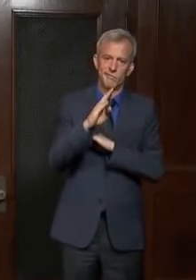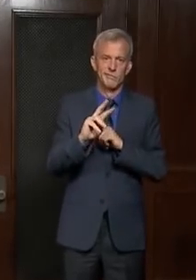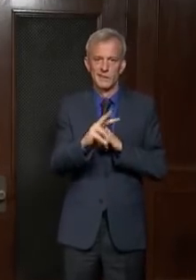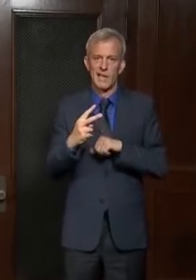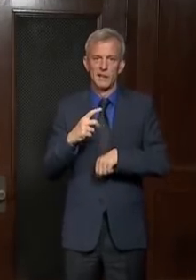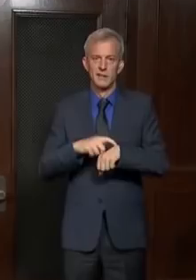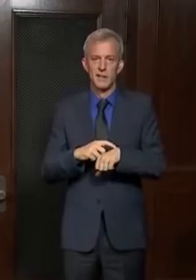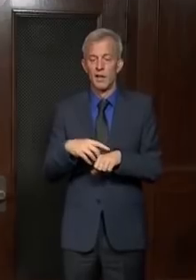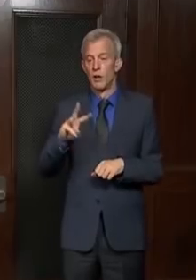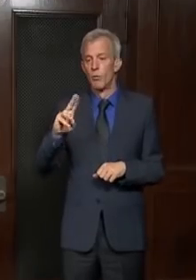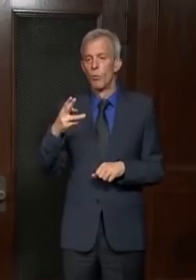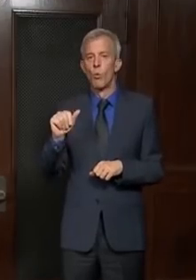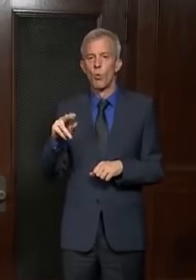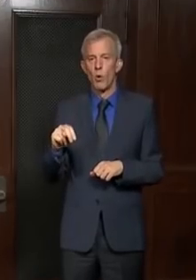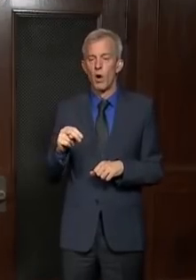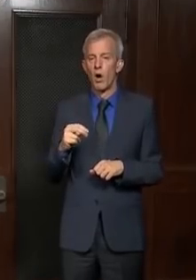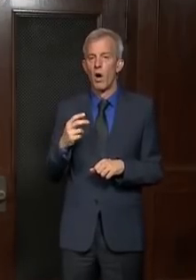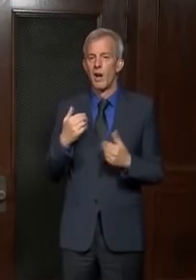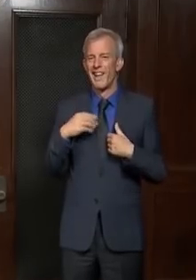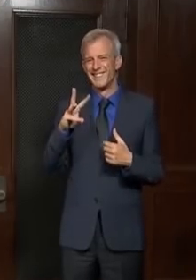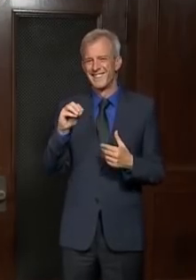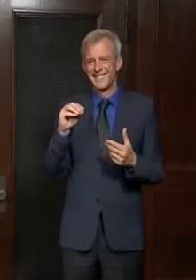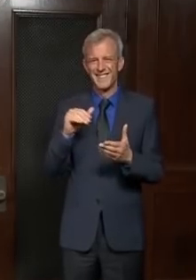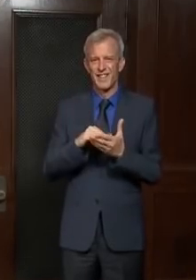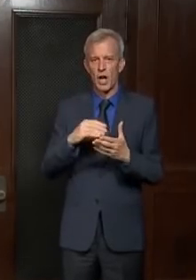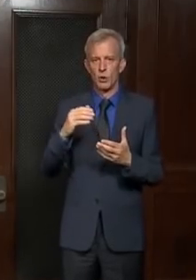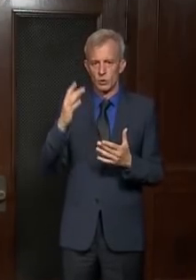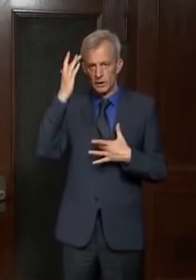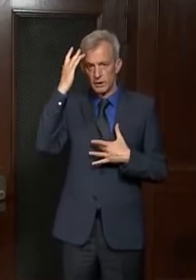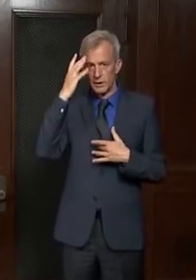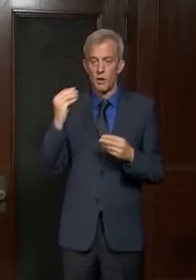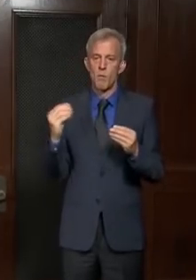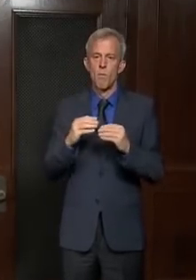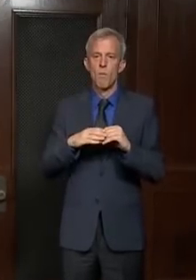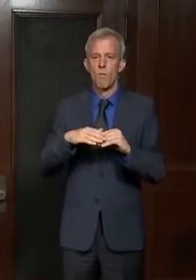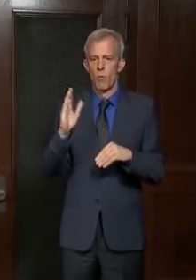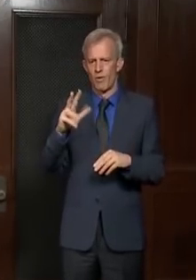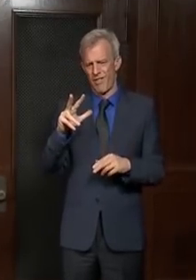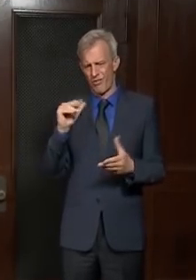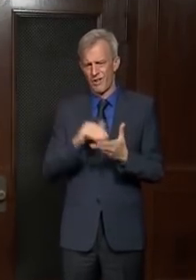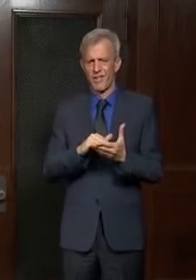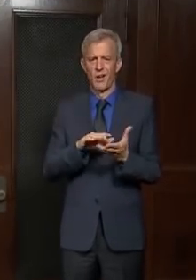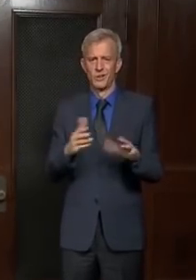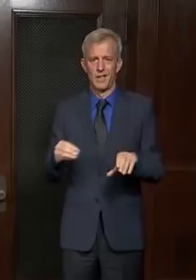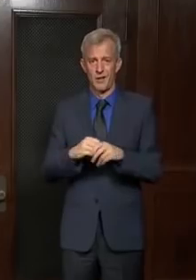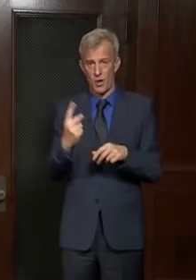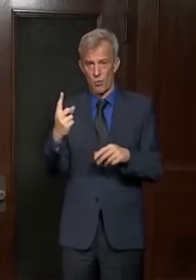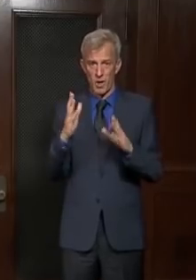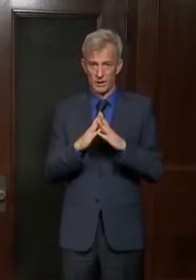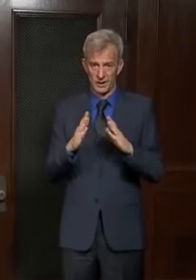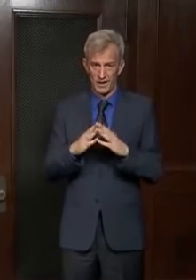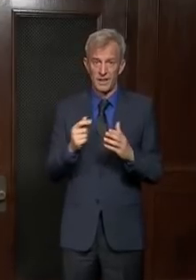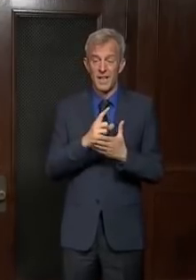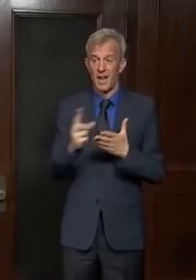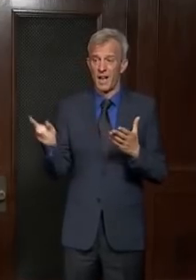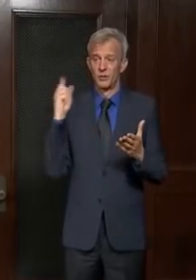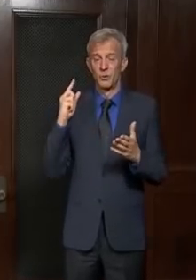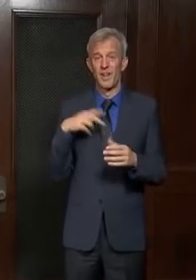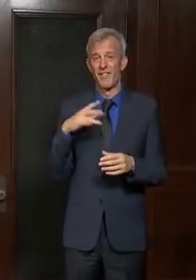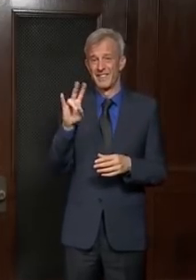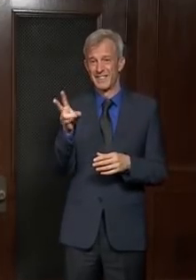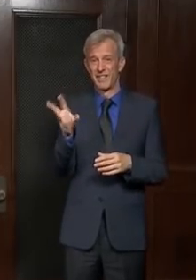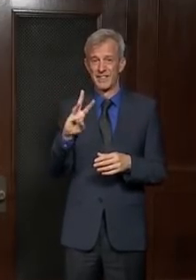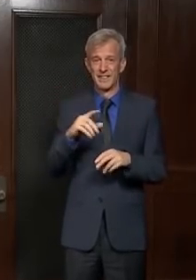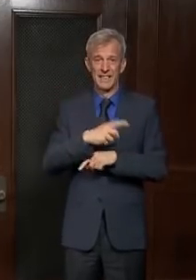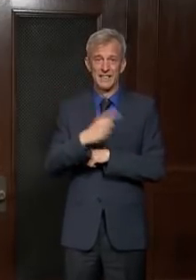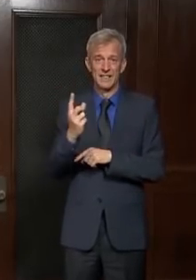this, saw over 60,000 infections and more than 3,000 deaths in a single city. And last week, after a 76-day lockdown,